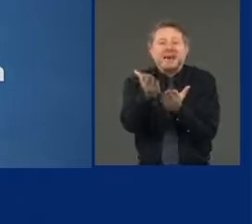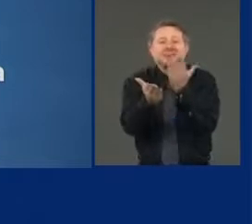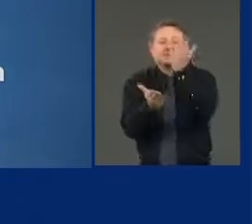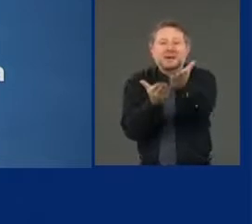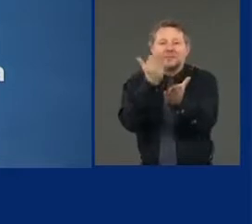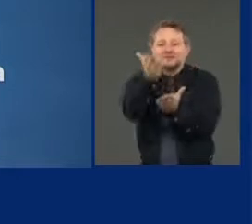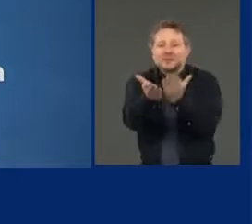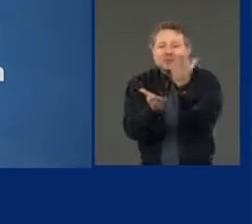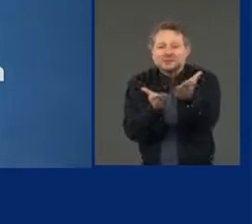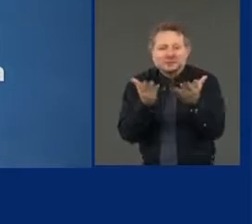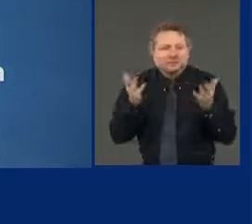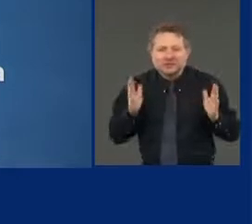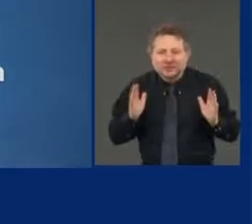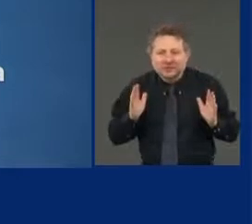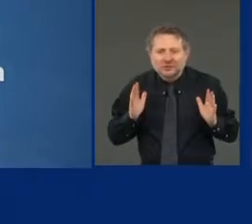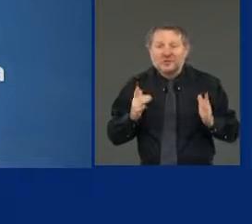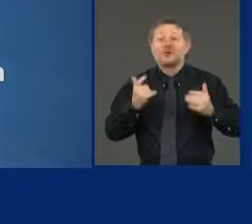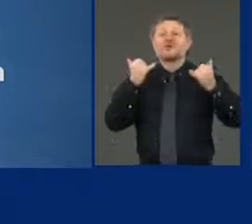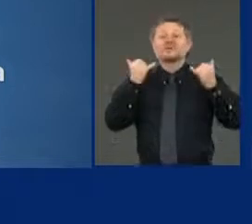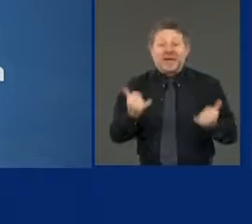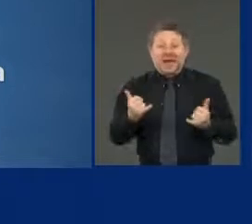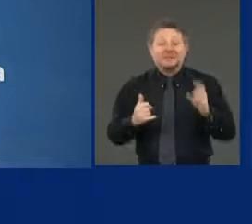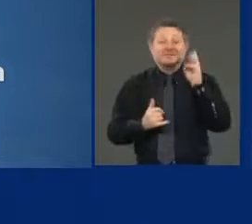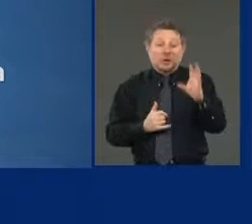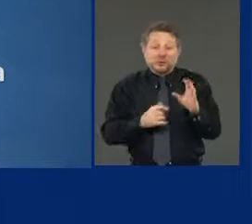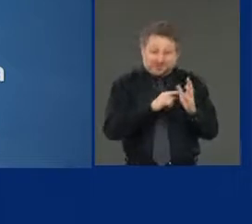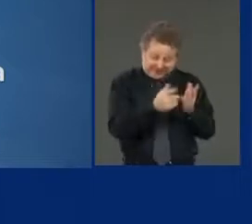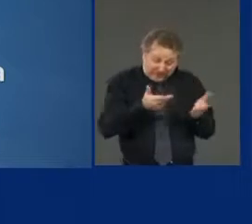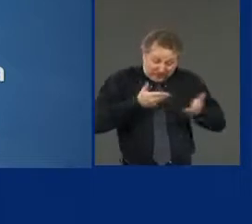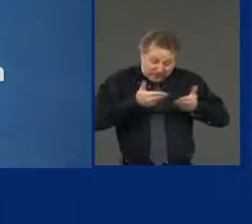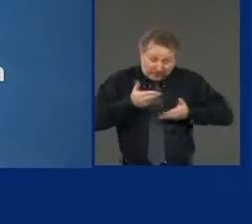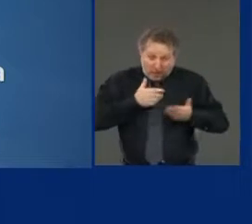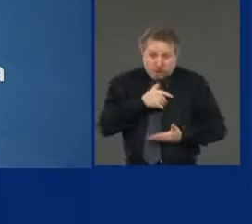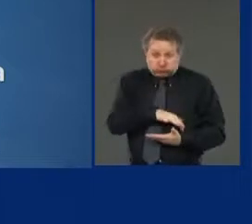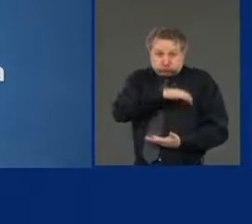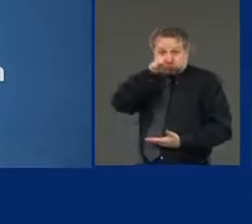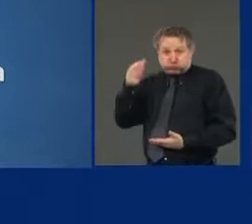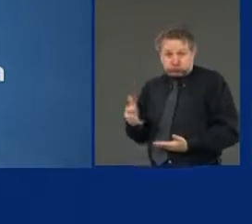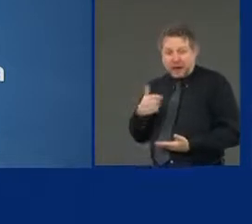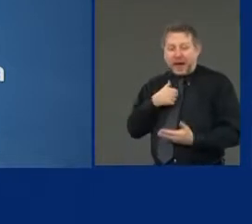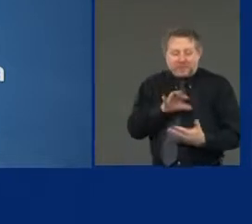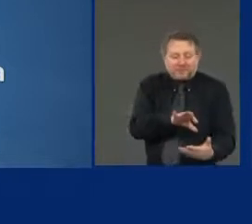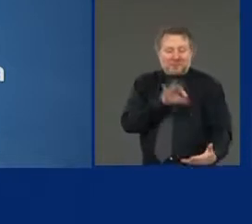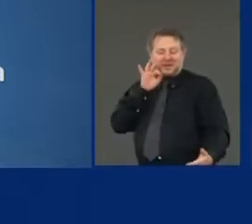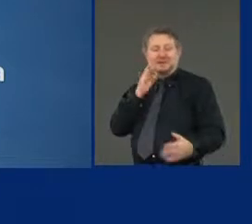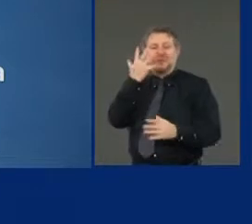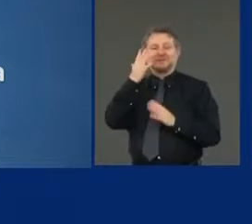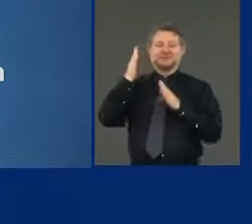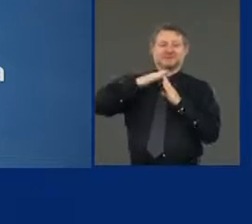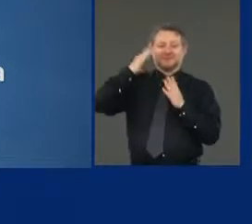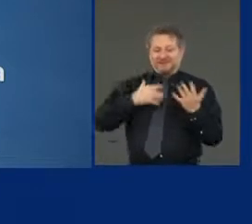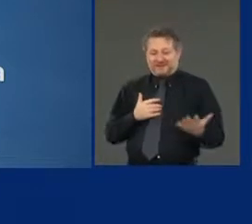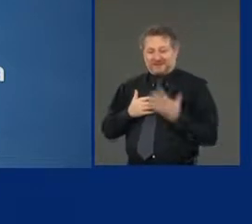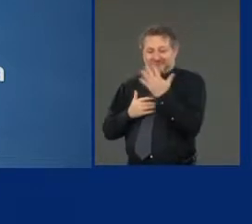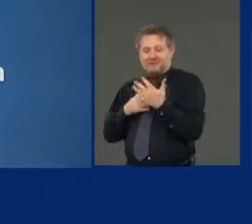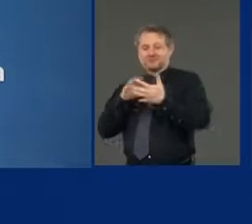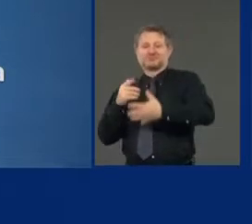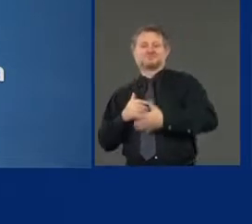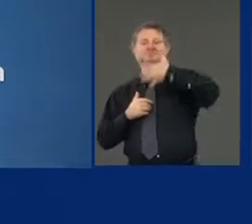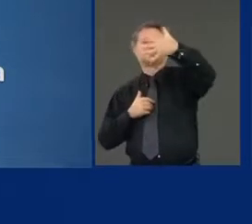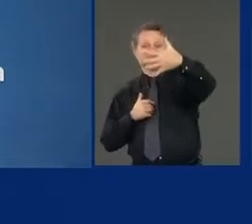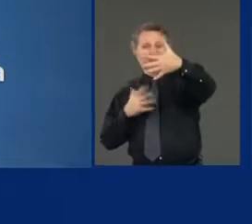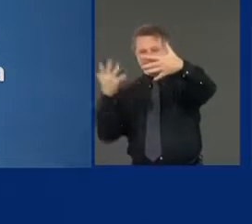videos. Of the 600 submissions, 5 were picked as